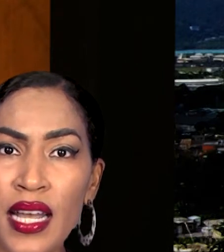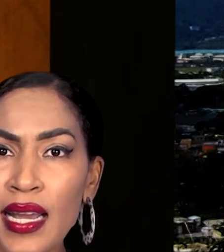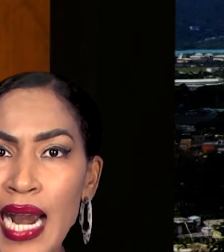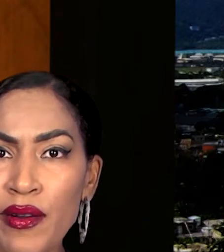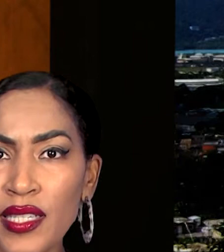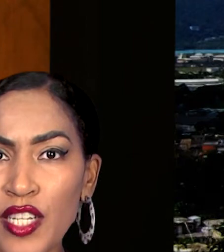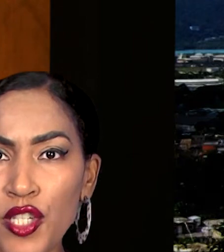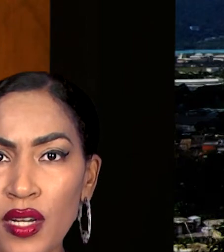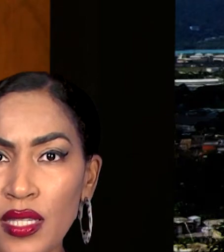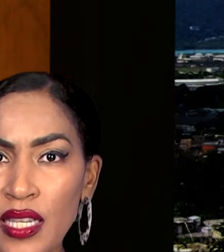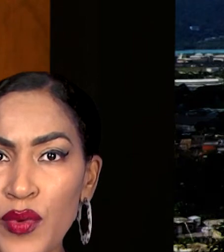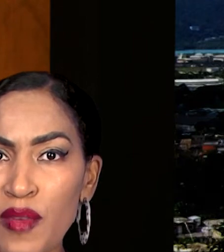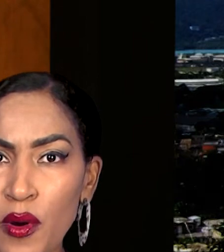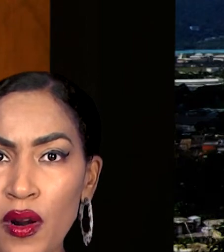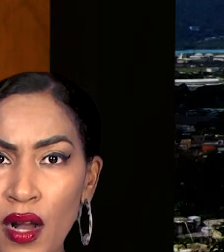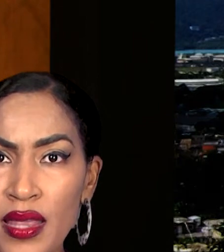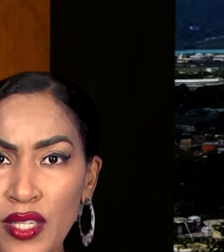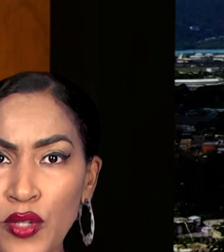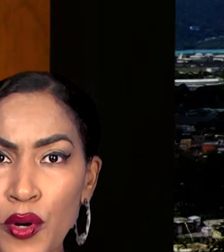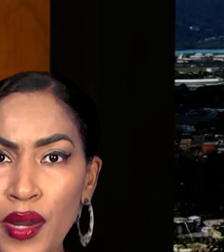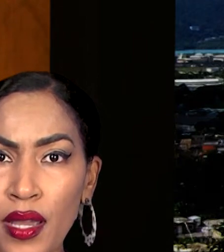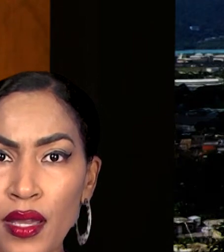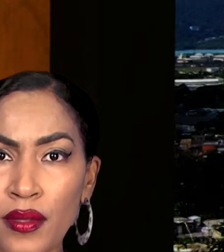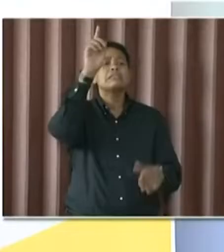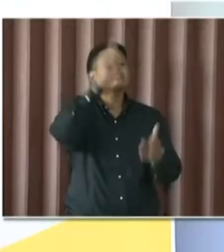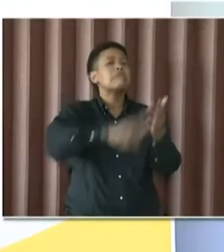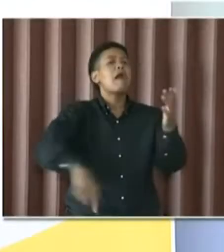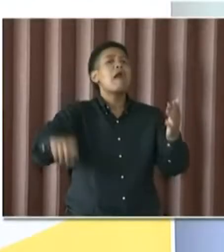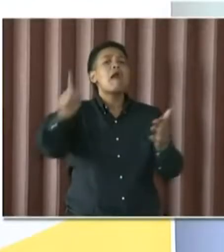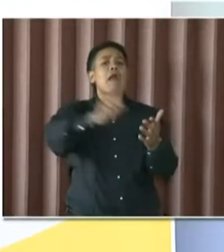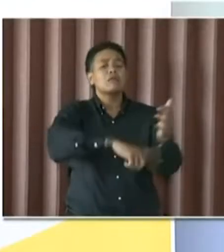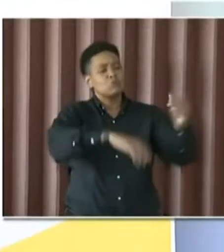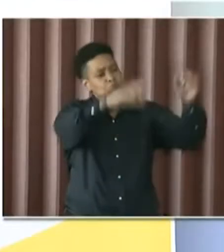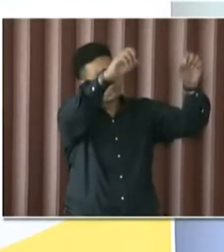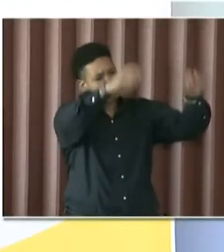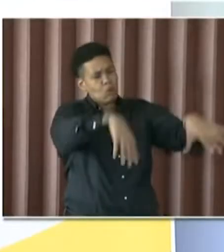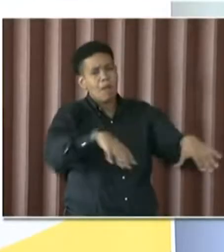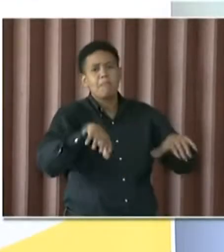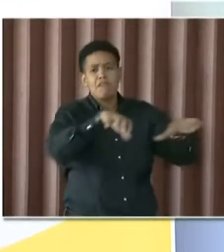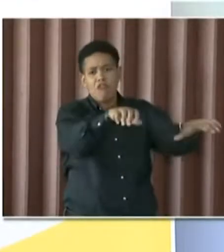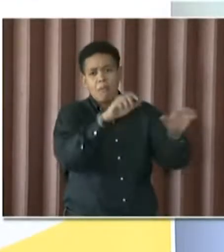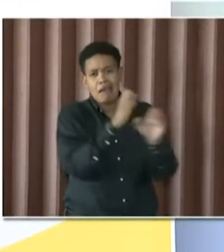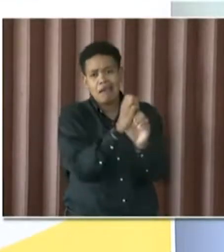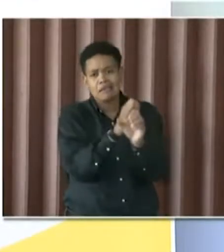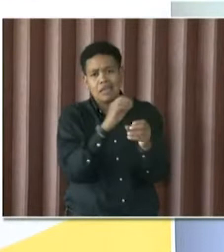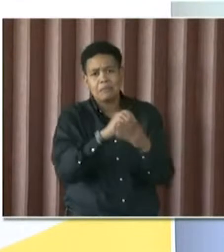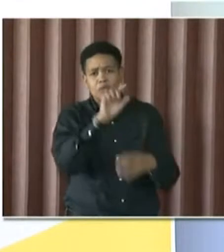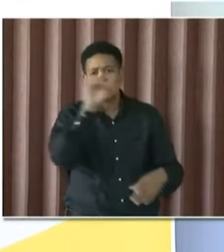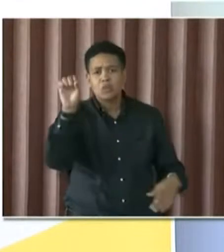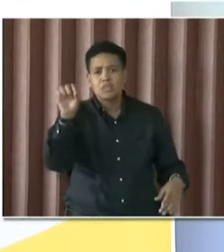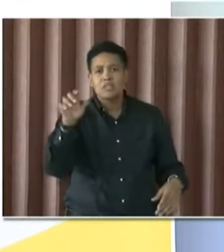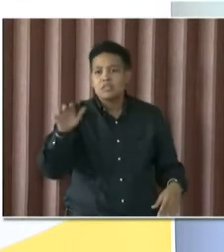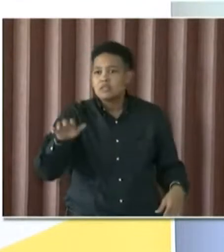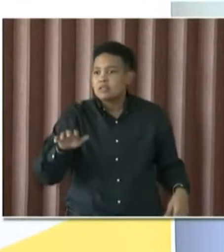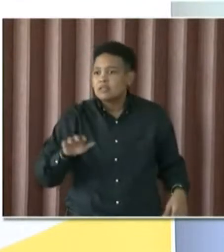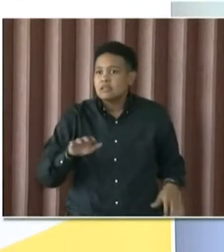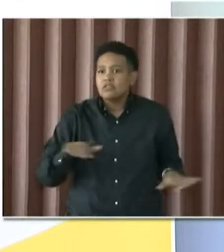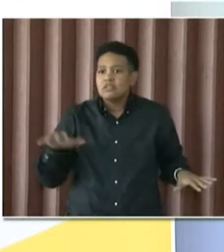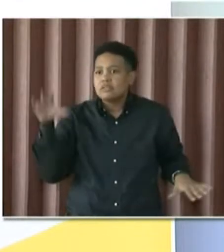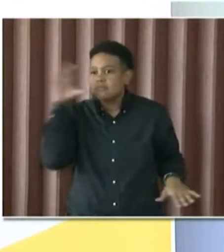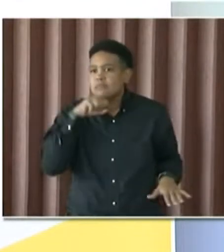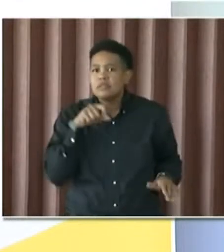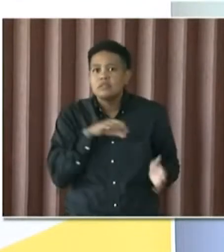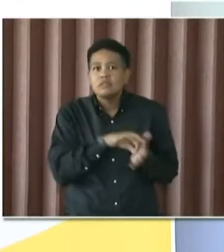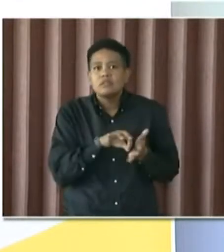Here is Carol Dean Johnson with more on this story. Earlier today, Minister of Education, Youth and Information Favour